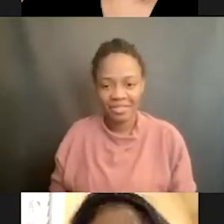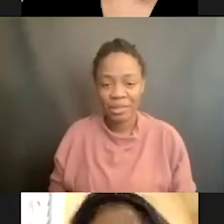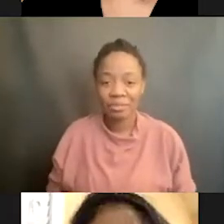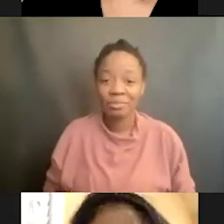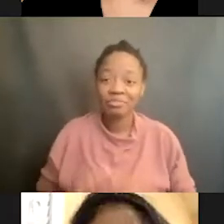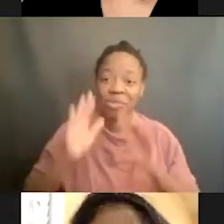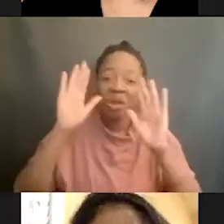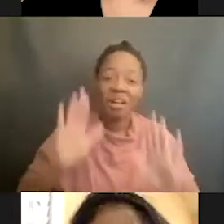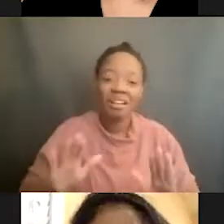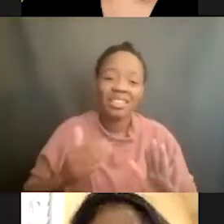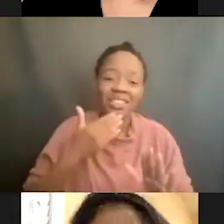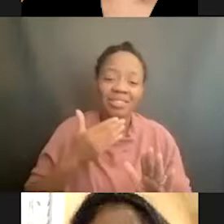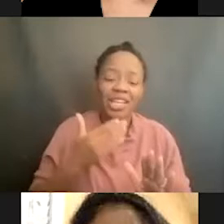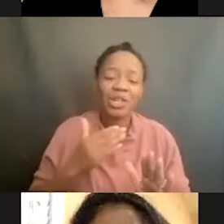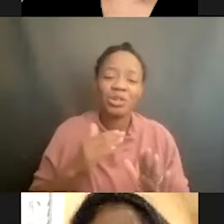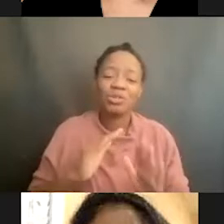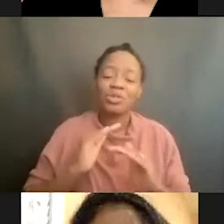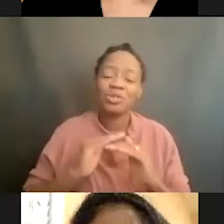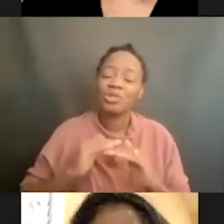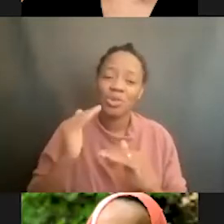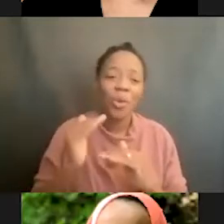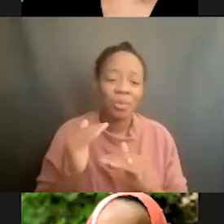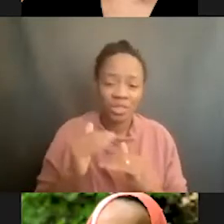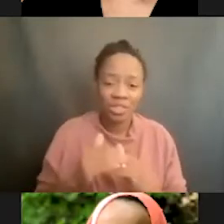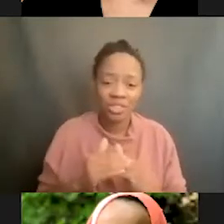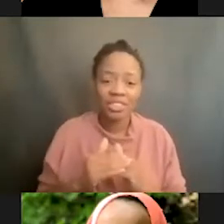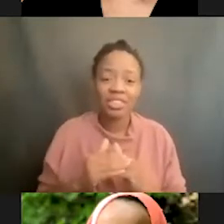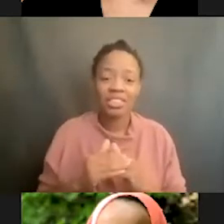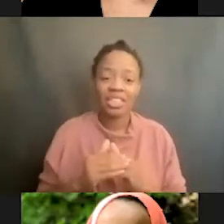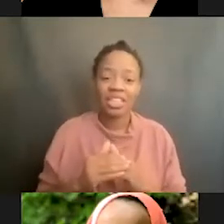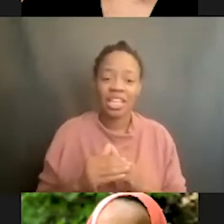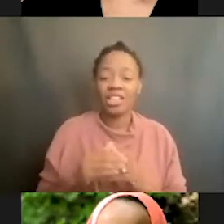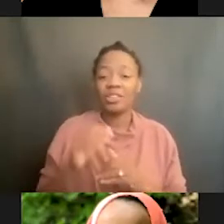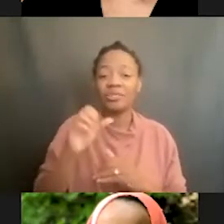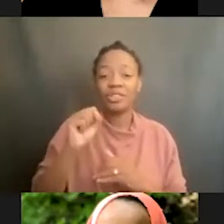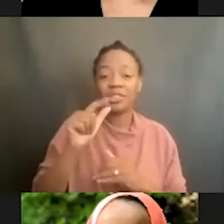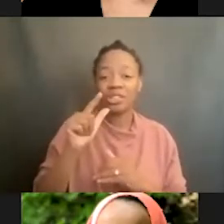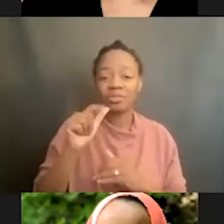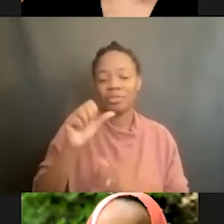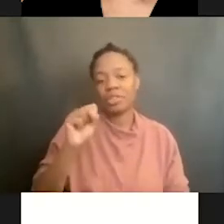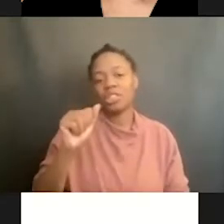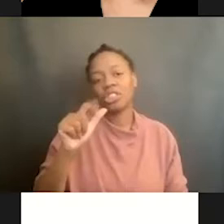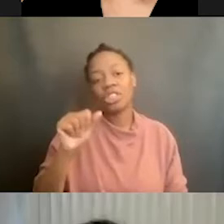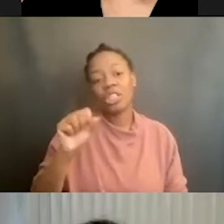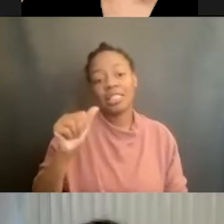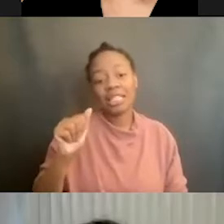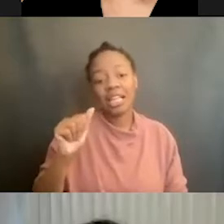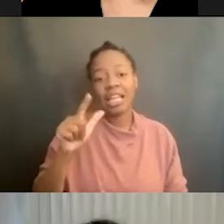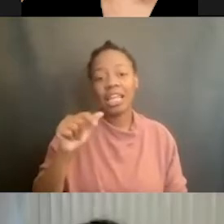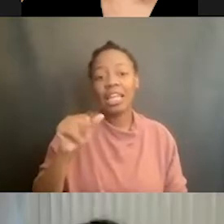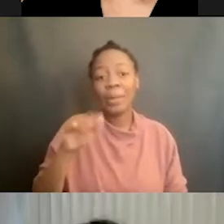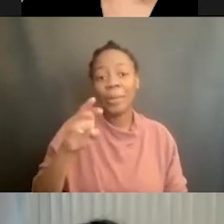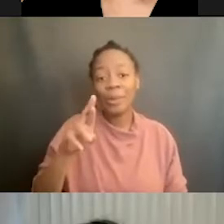Awesome. Thank you so much, Guadalupe. And on behalf of, Salsa Libre, thank you all for, for really engaging us in that. I know I